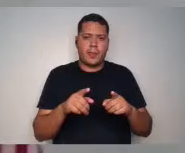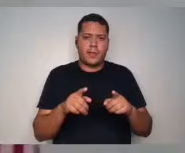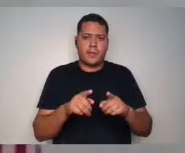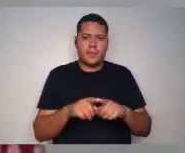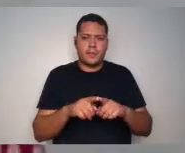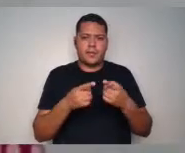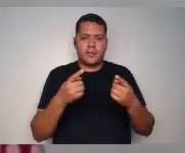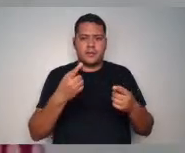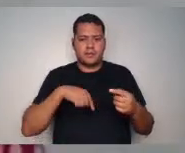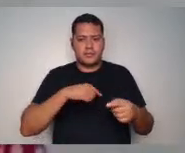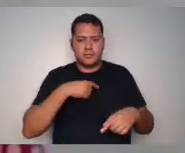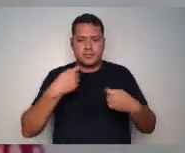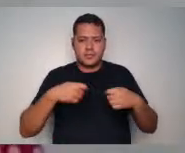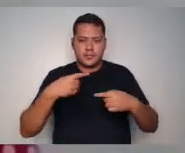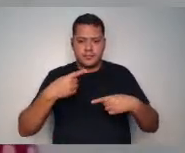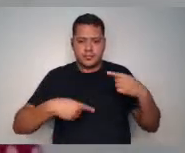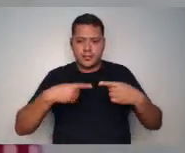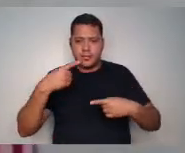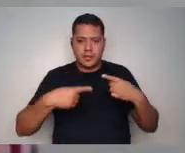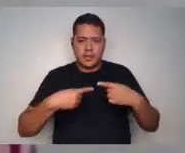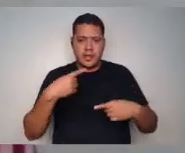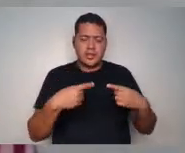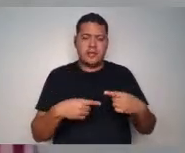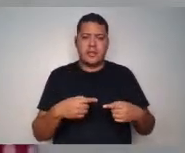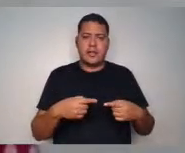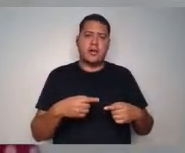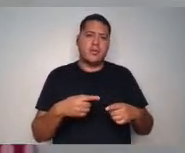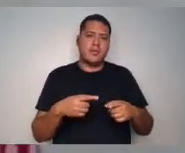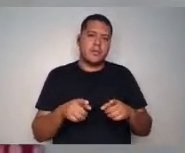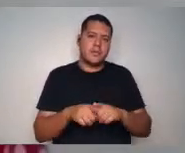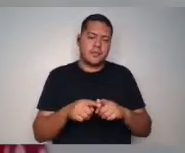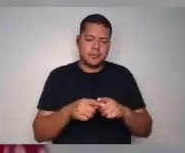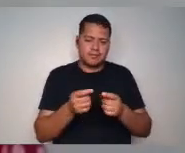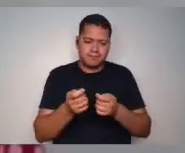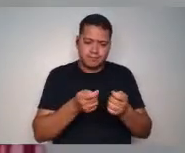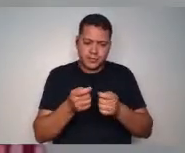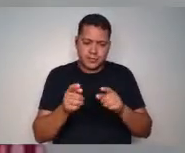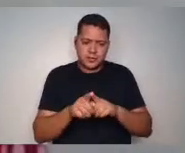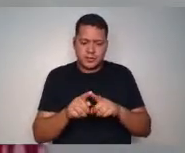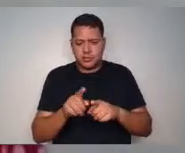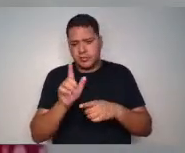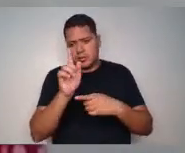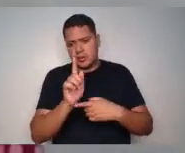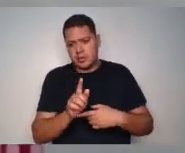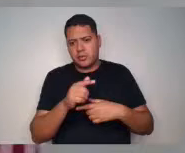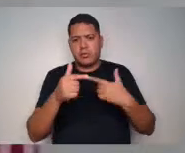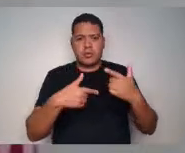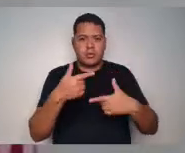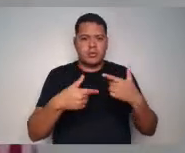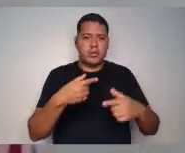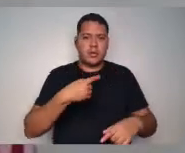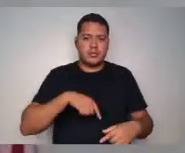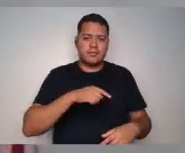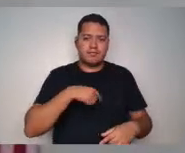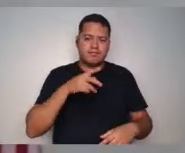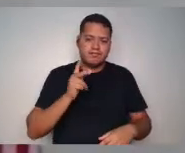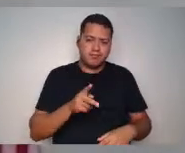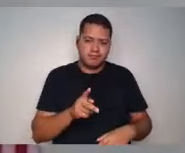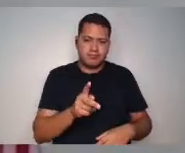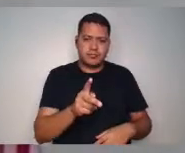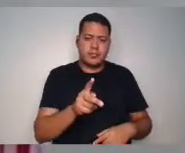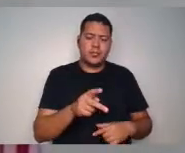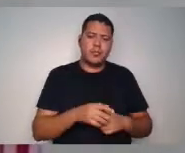until we understand that for us to think about health, and we have to discuss collectively